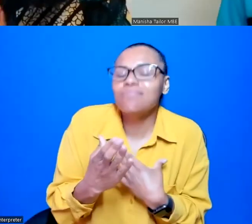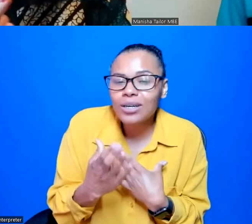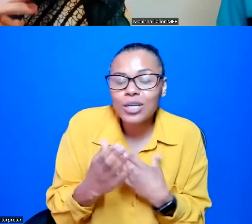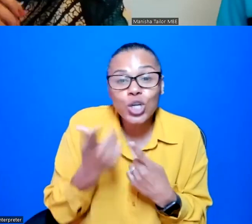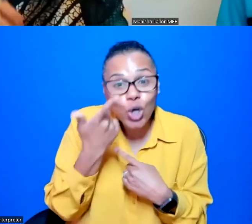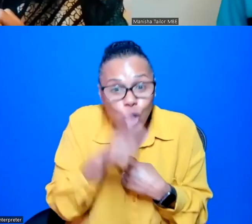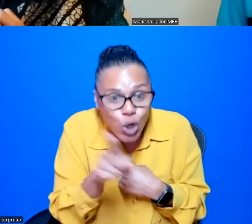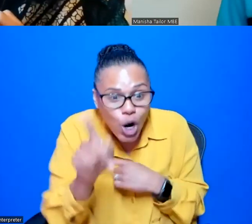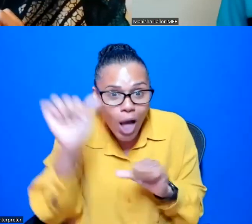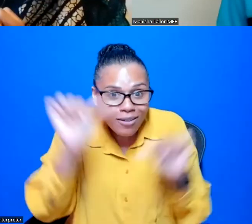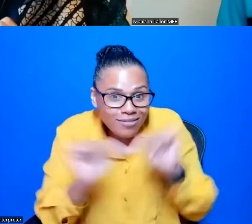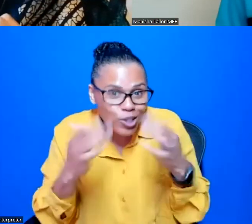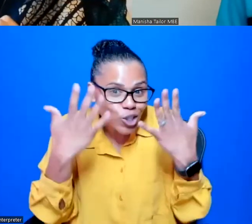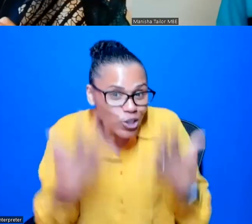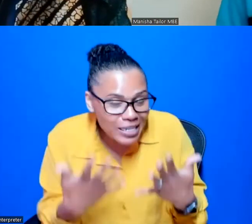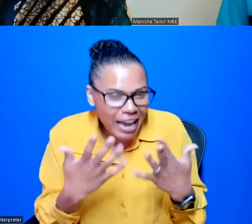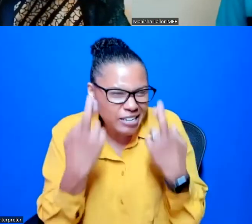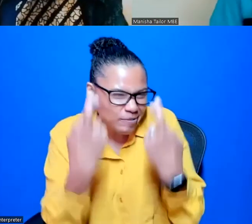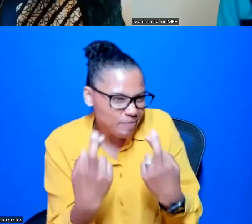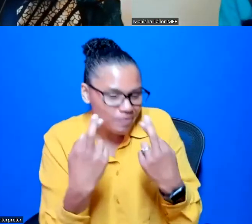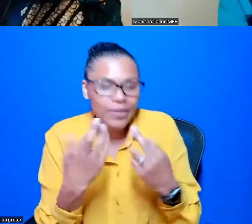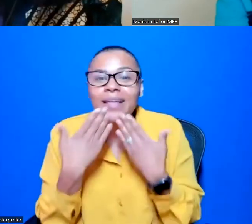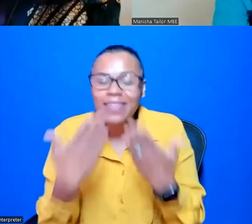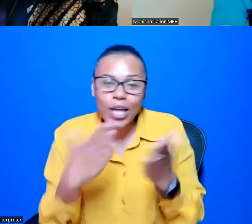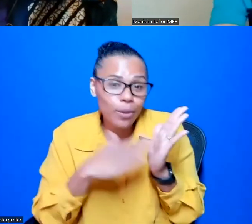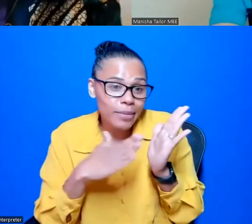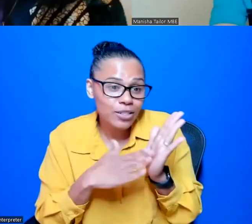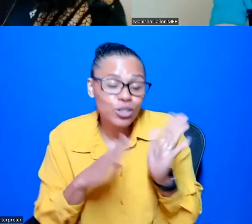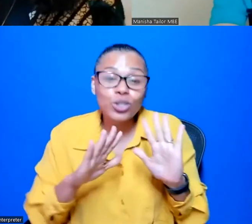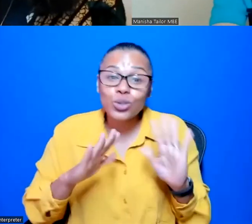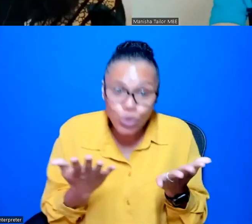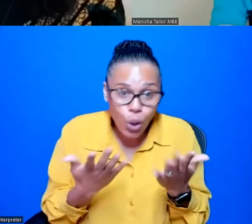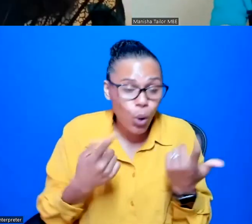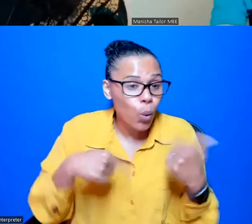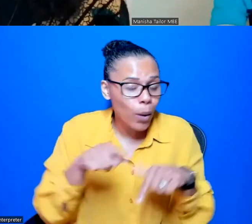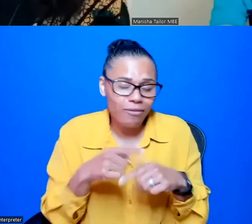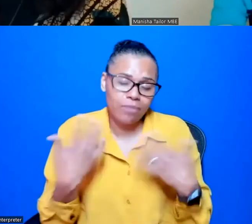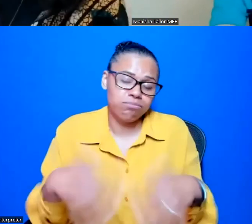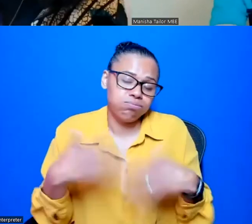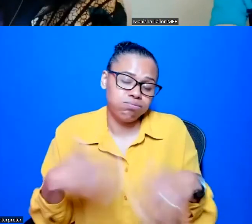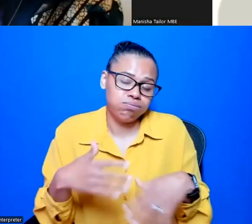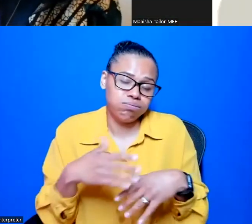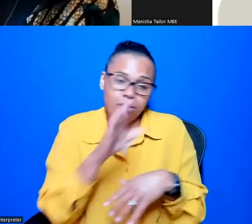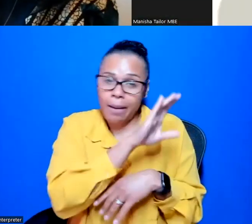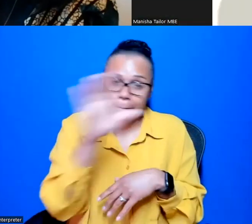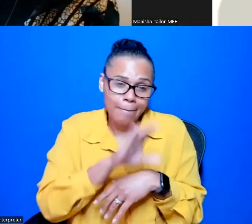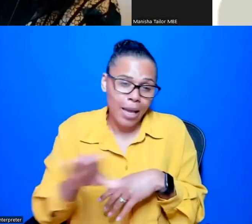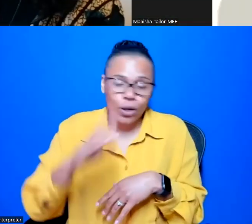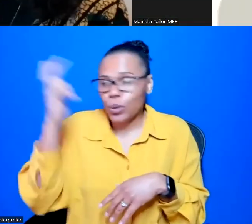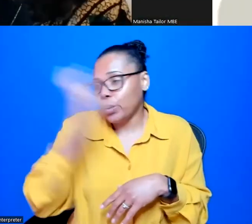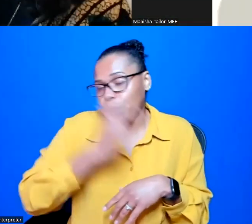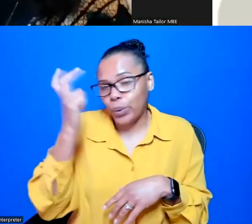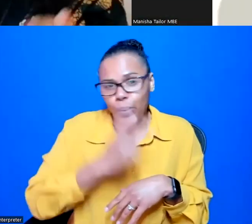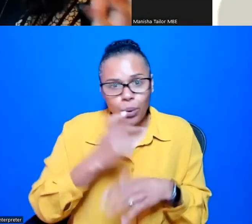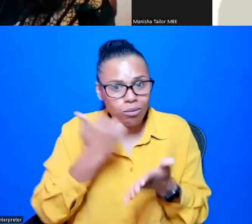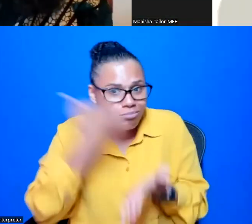for you. Thank you, Manisha. So we have had an esteemed panel there, everybody. How great was